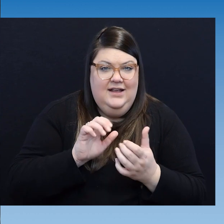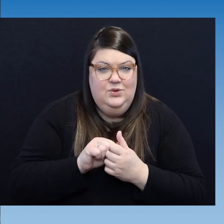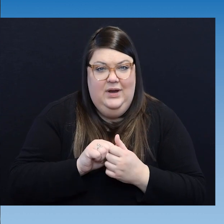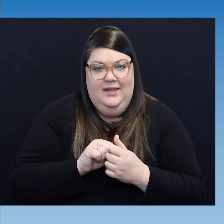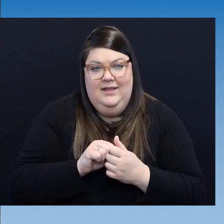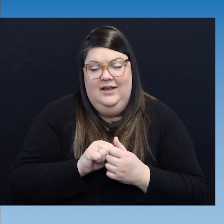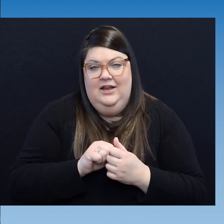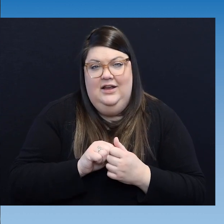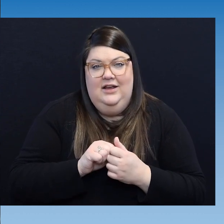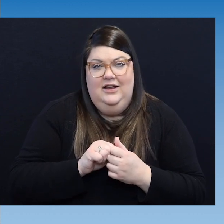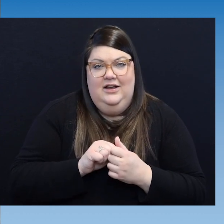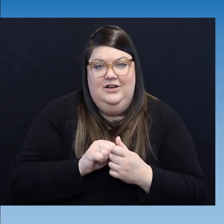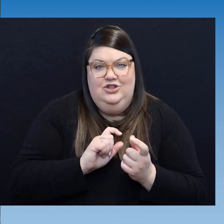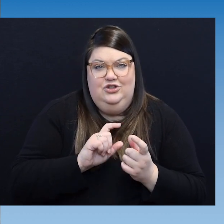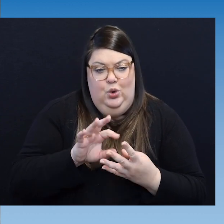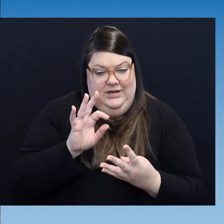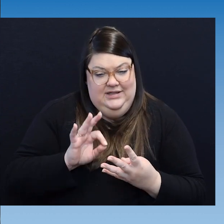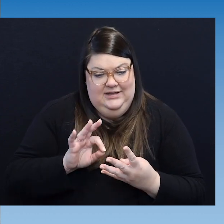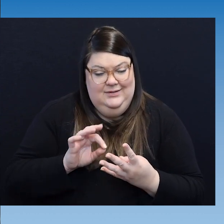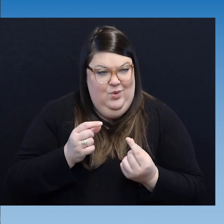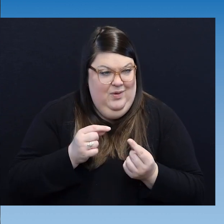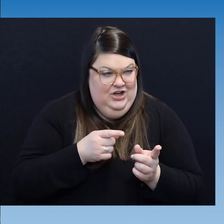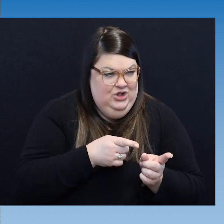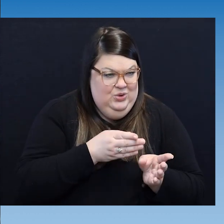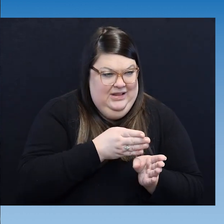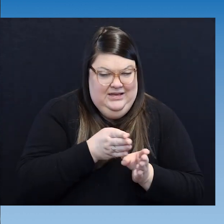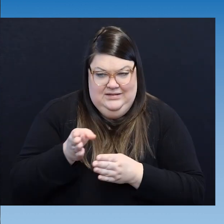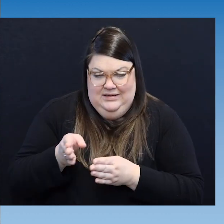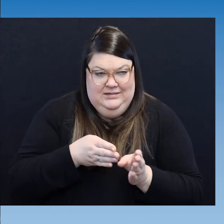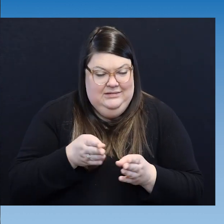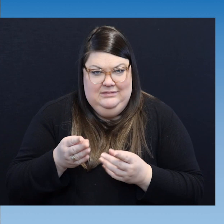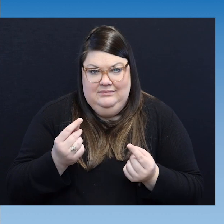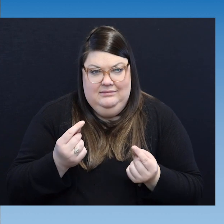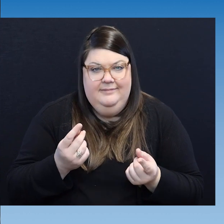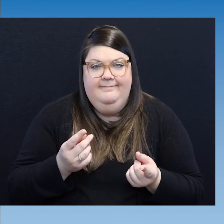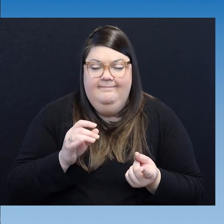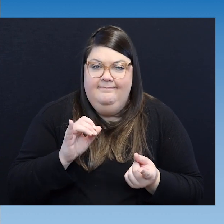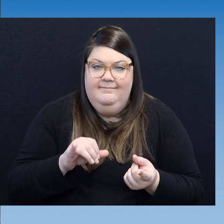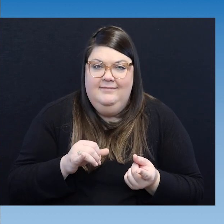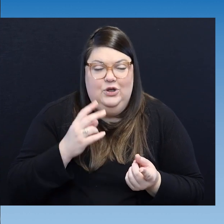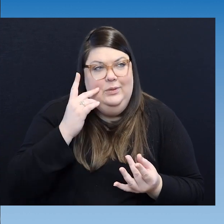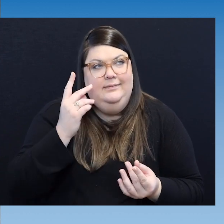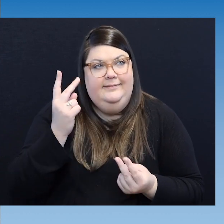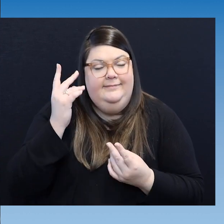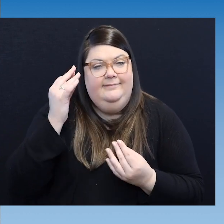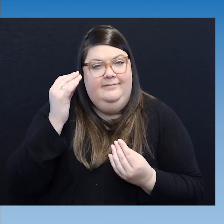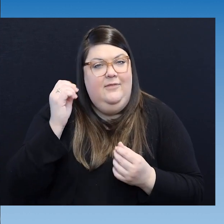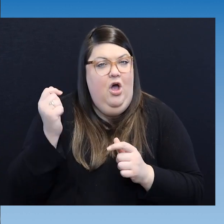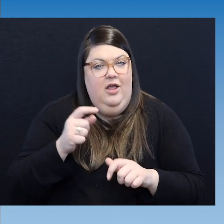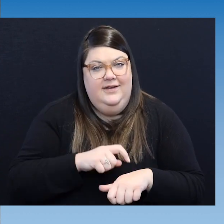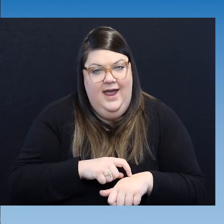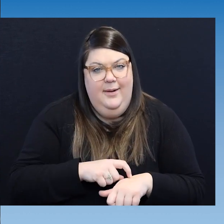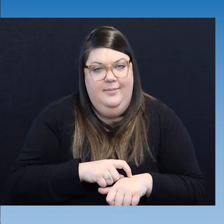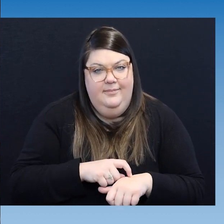with directional choices of what do I want to do and what don't I want to do. And so I reflect on that